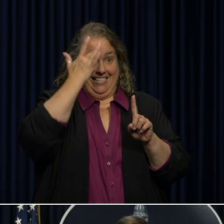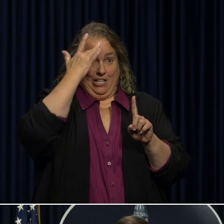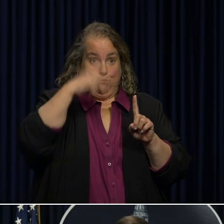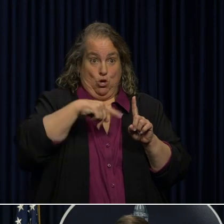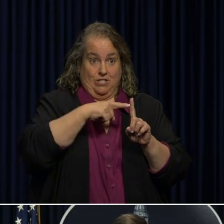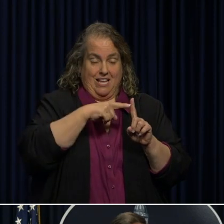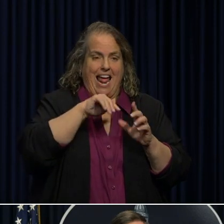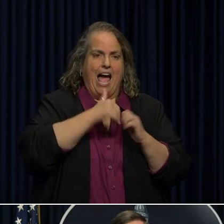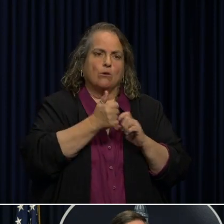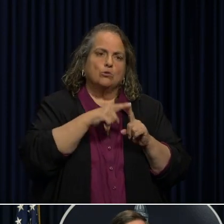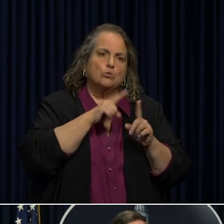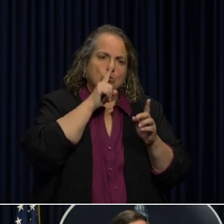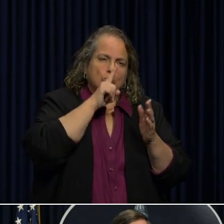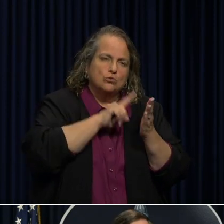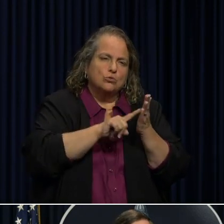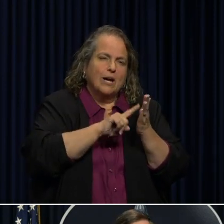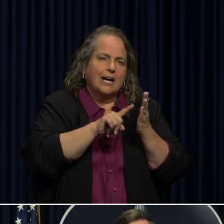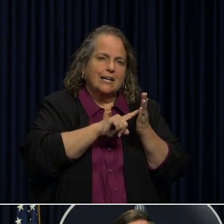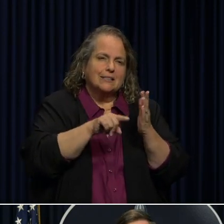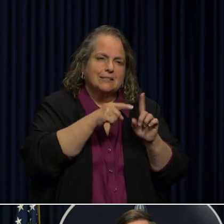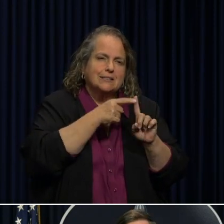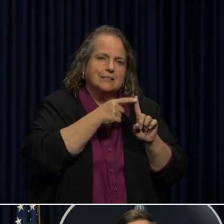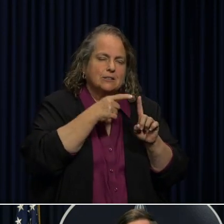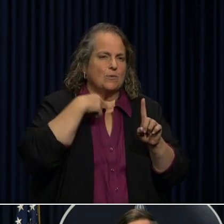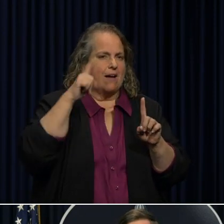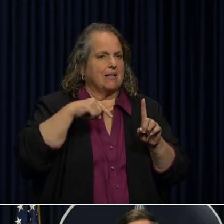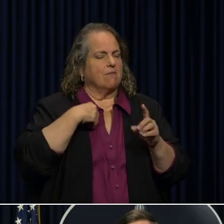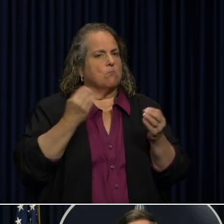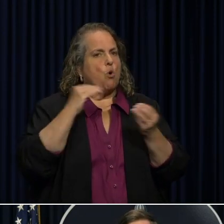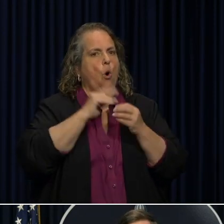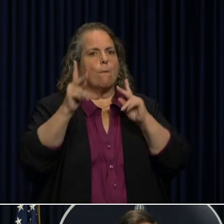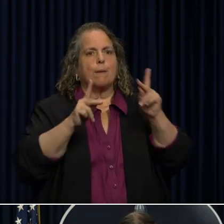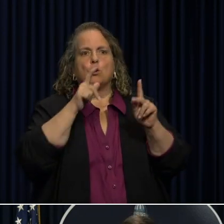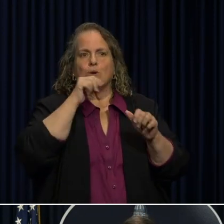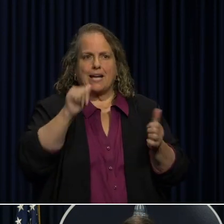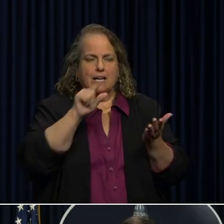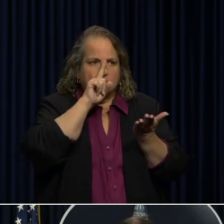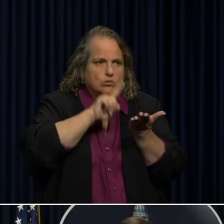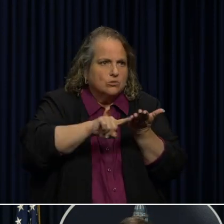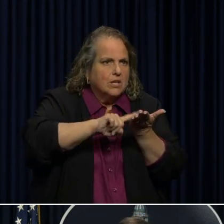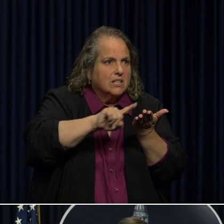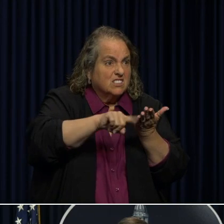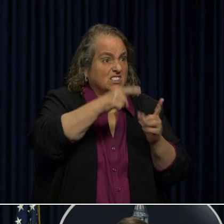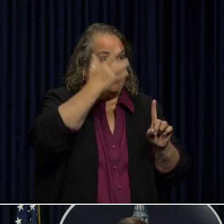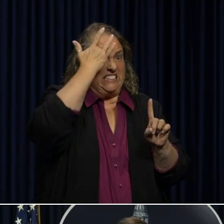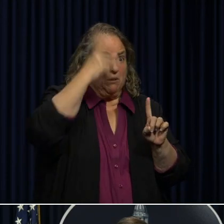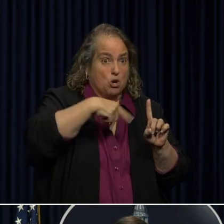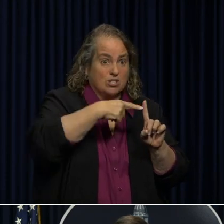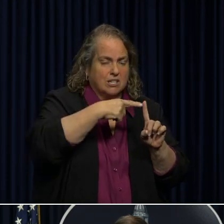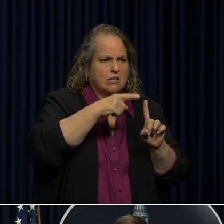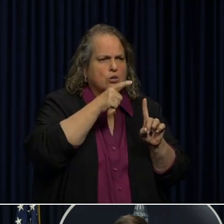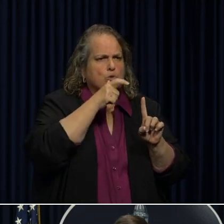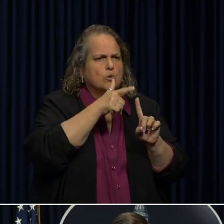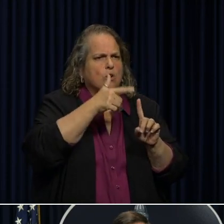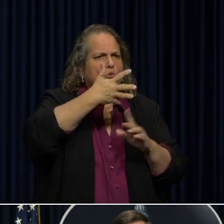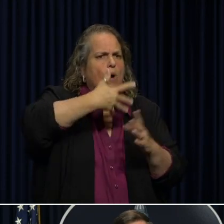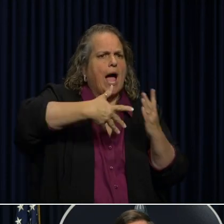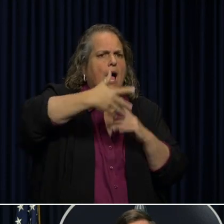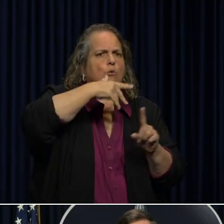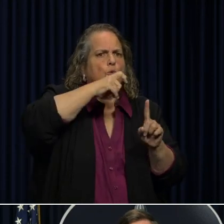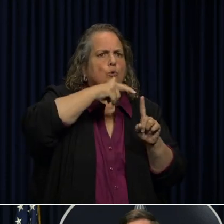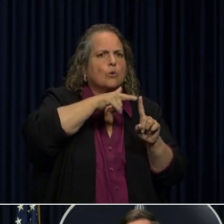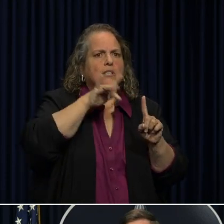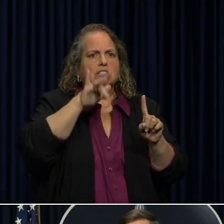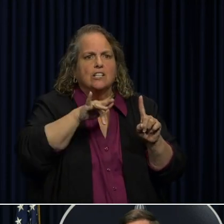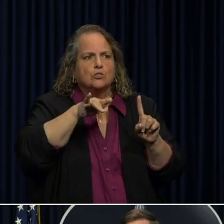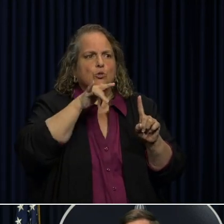talk about significant increased capacity and how we're going to use it. But we still have